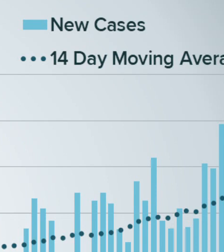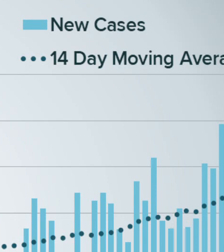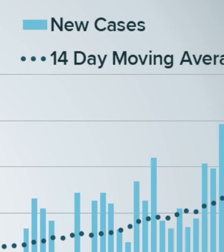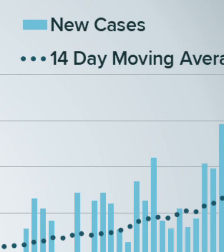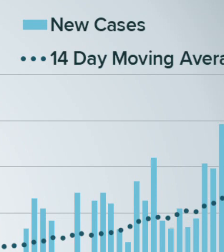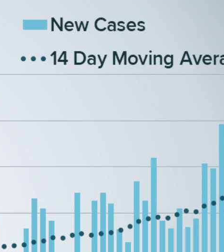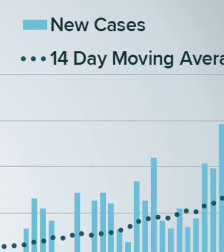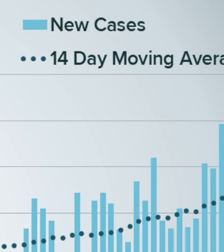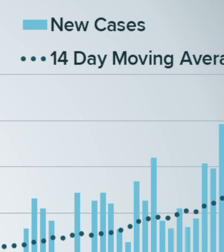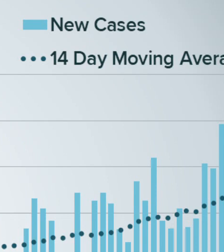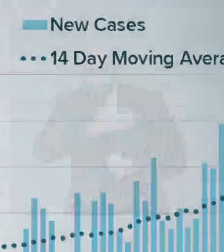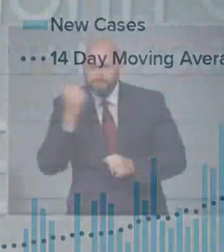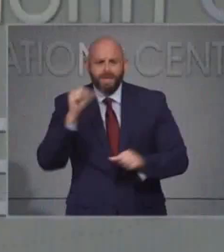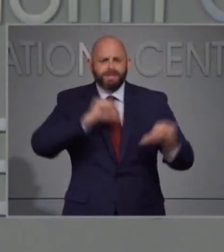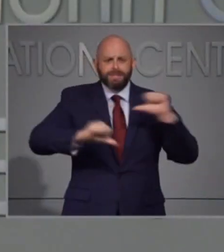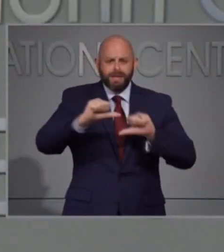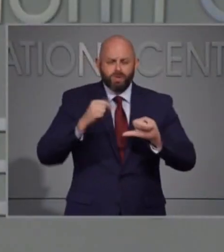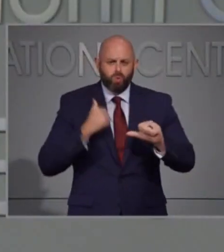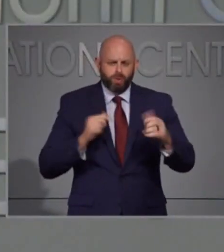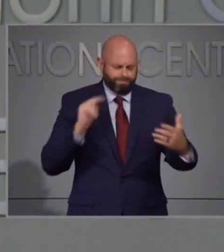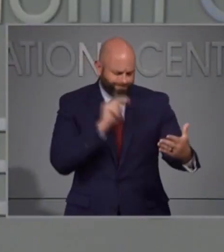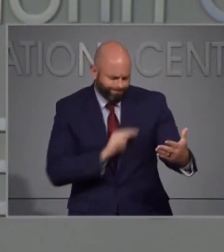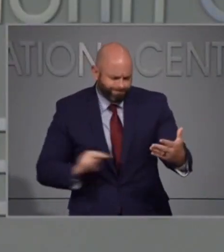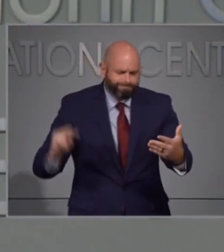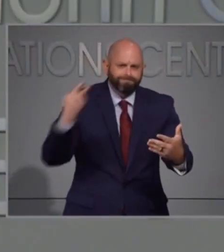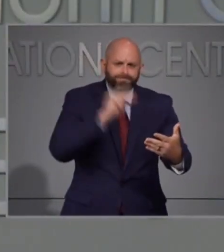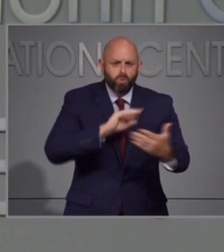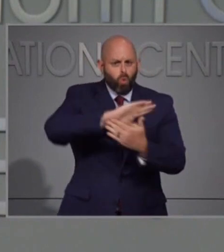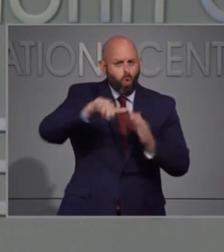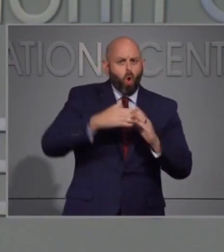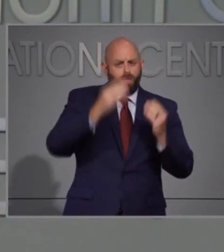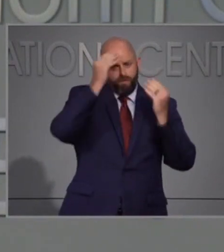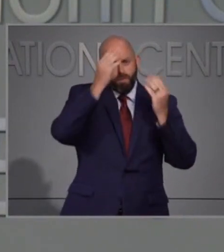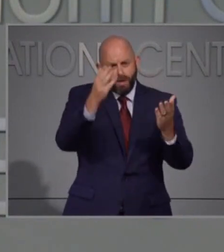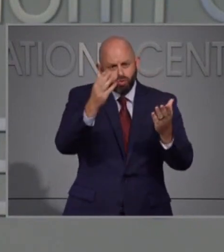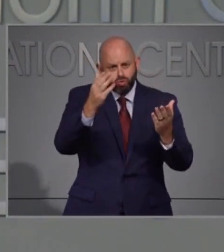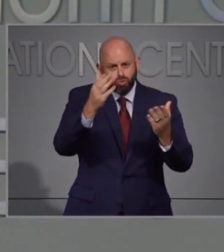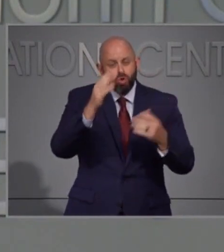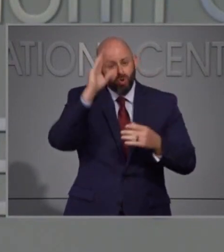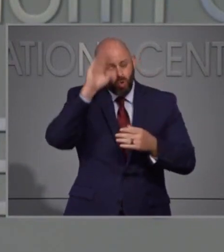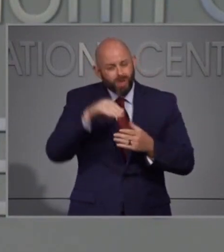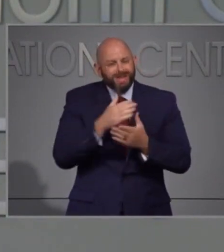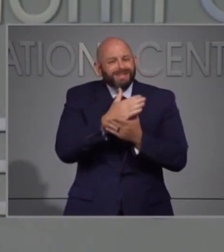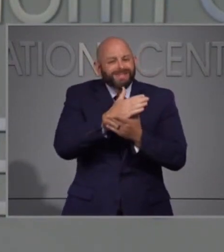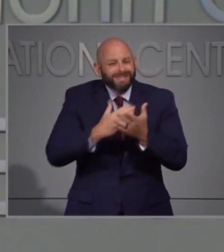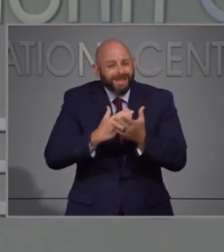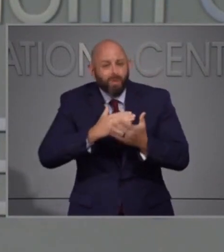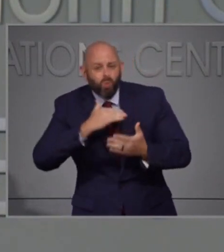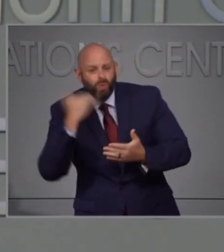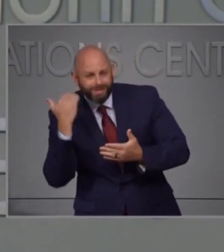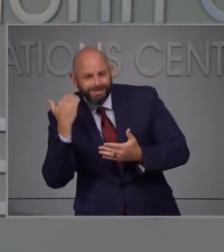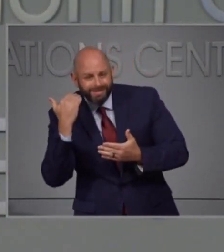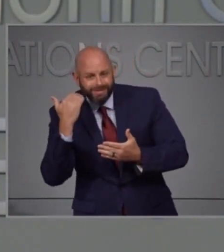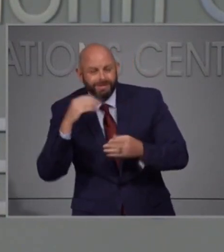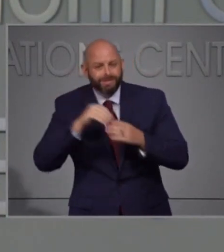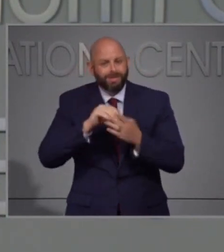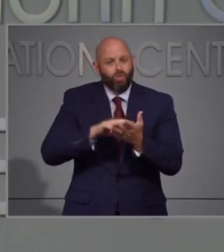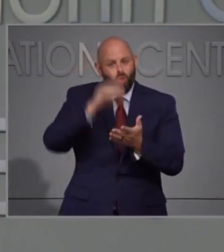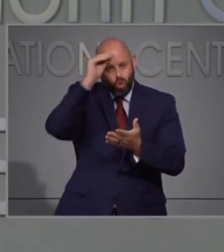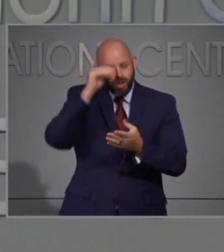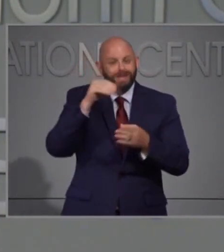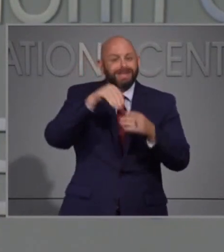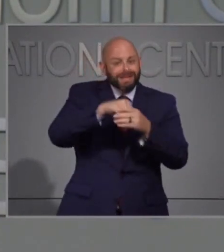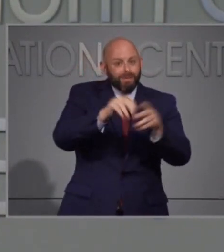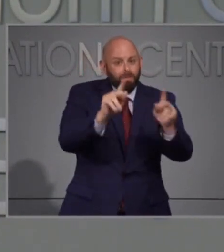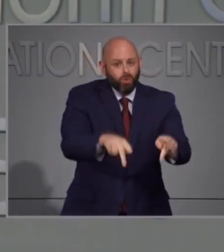about reopening schools. We know there will always be some risk with in-person learning, and we're doing